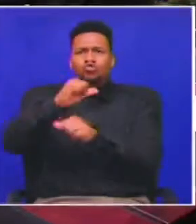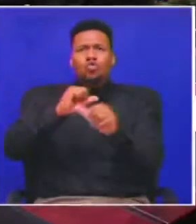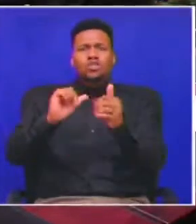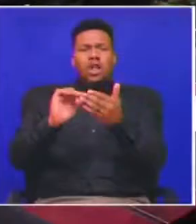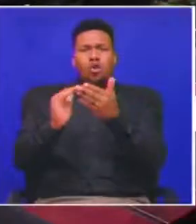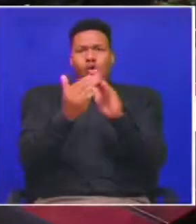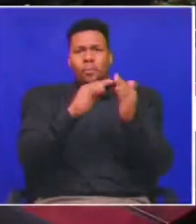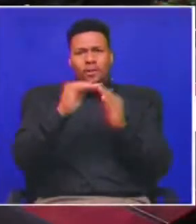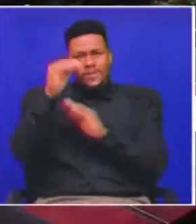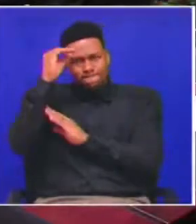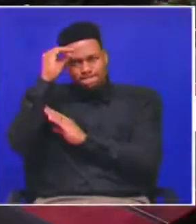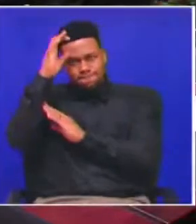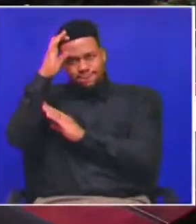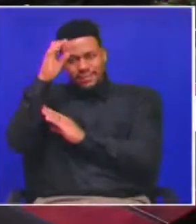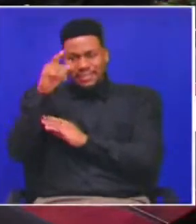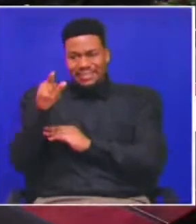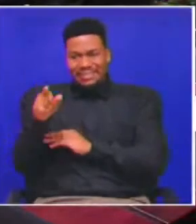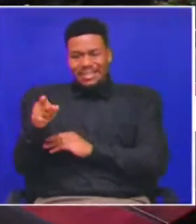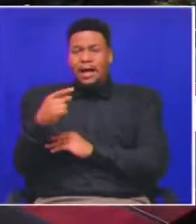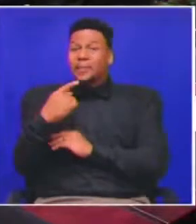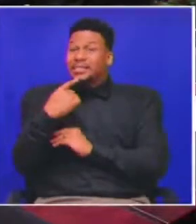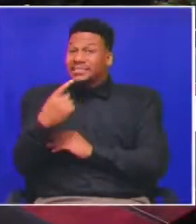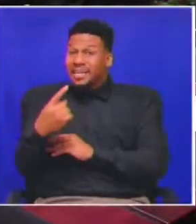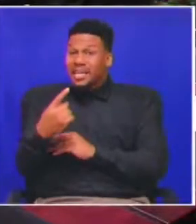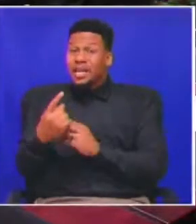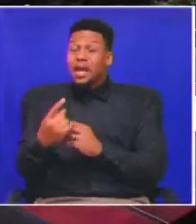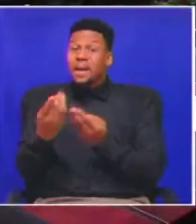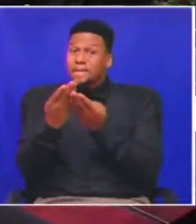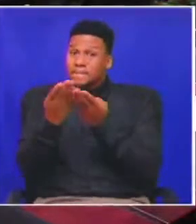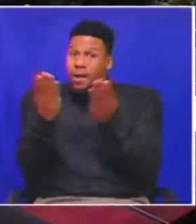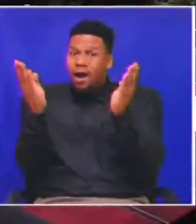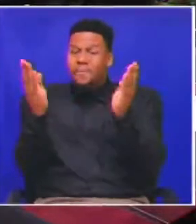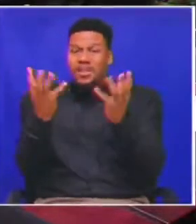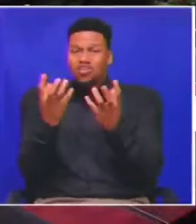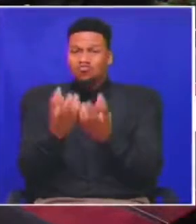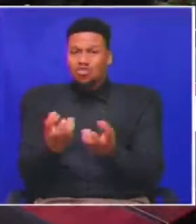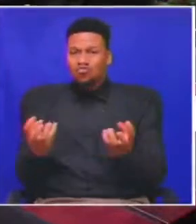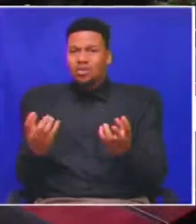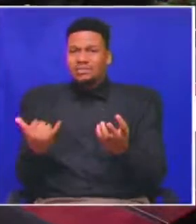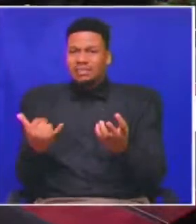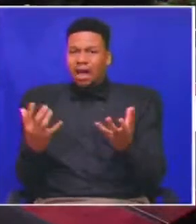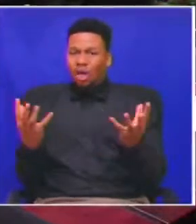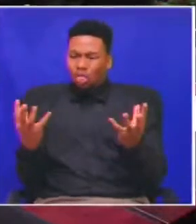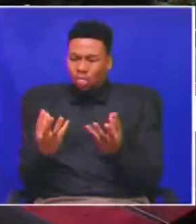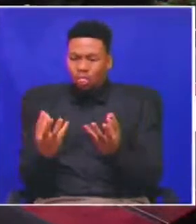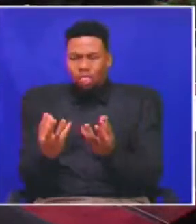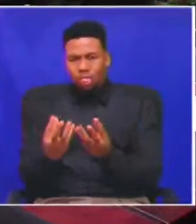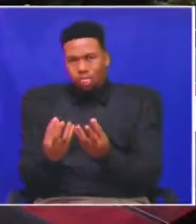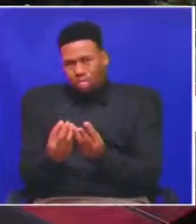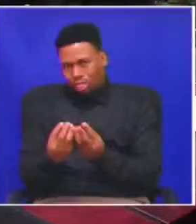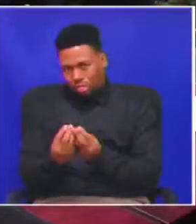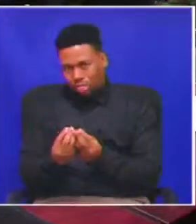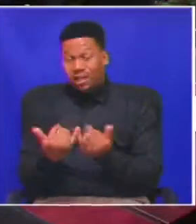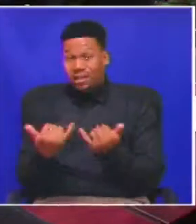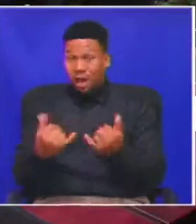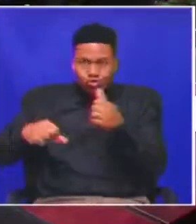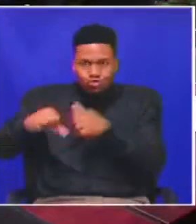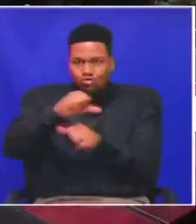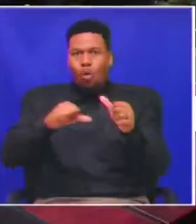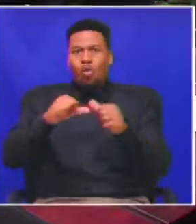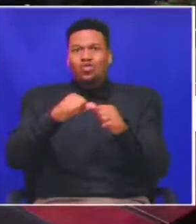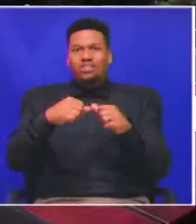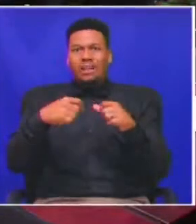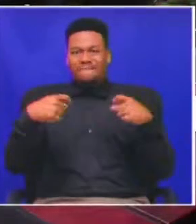continue to strain public resources, undermine national security and fuel social tensions, and given the calls